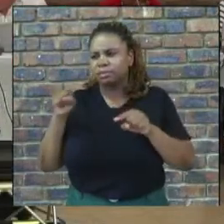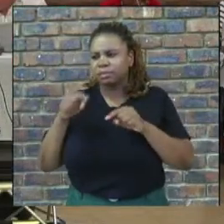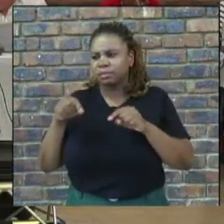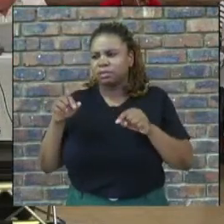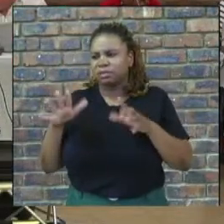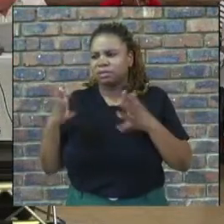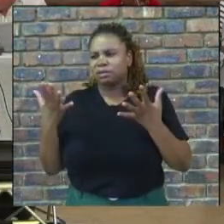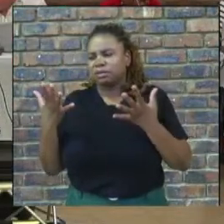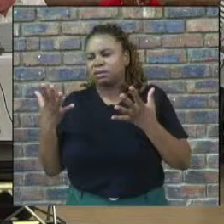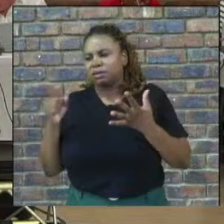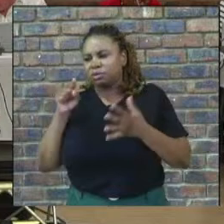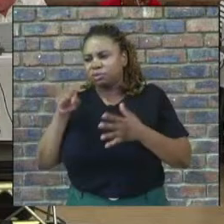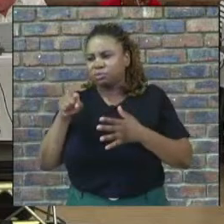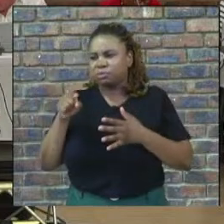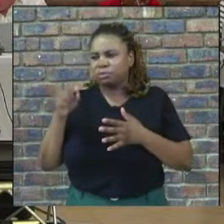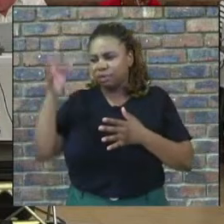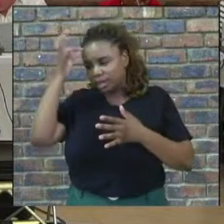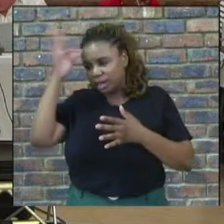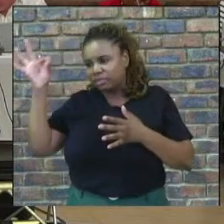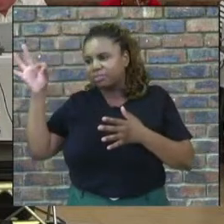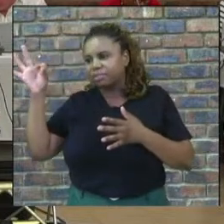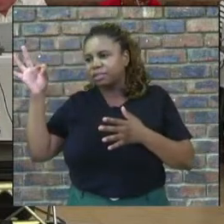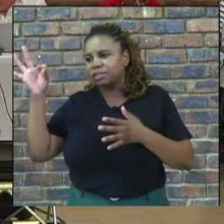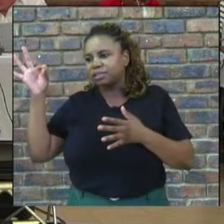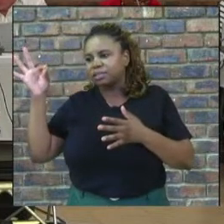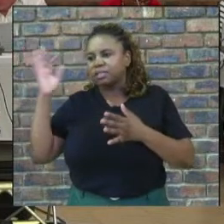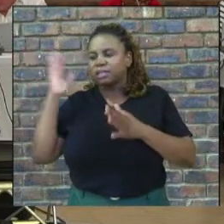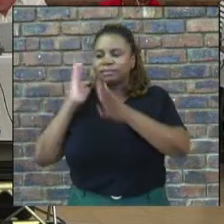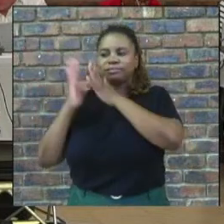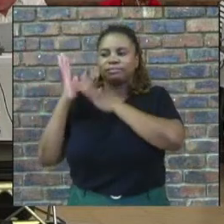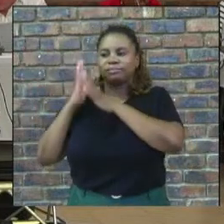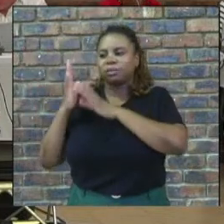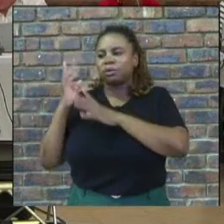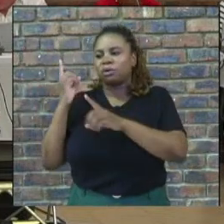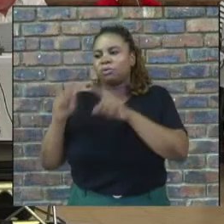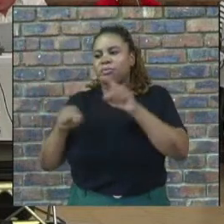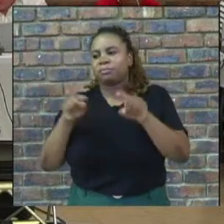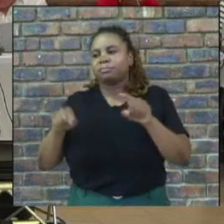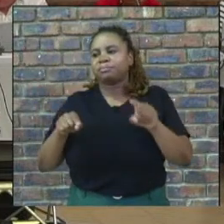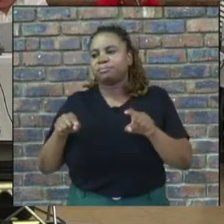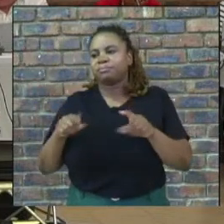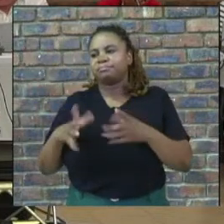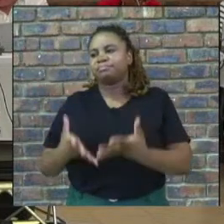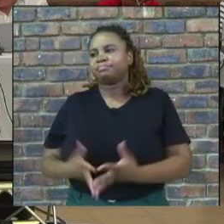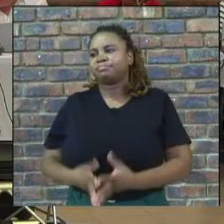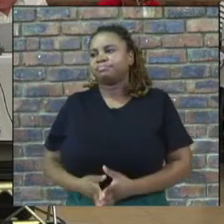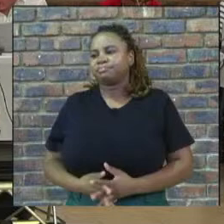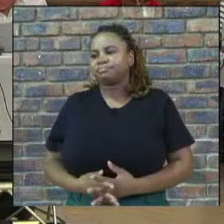fact that you are in government, history will judge you. Sikhona sonke. Thank you very much.